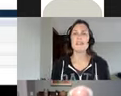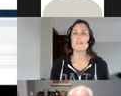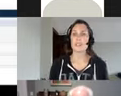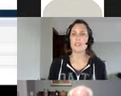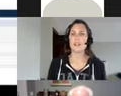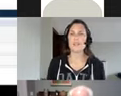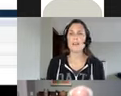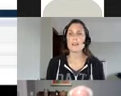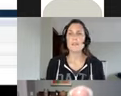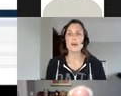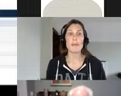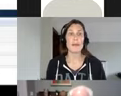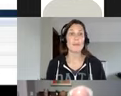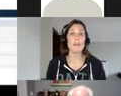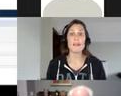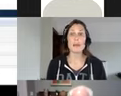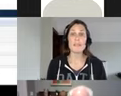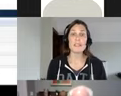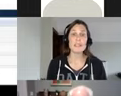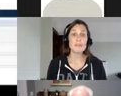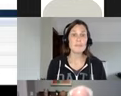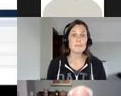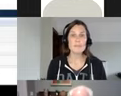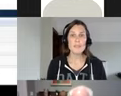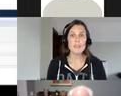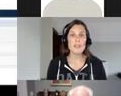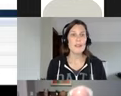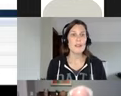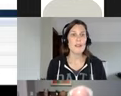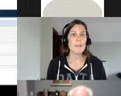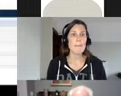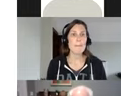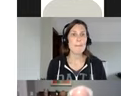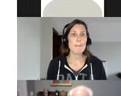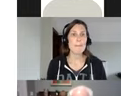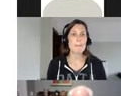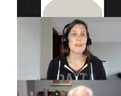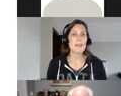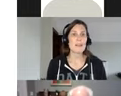the need for us to think critically about map data and map design.